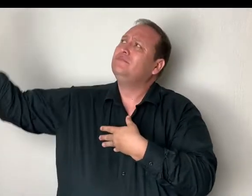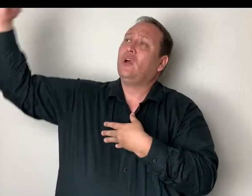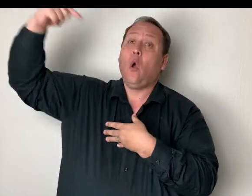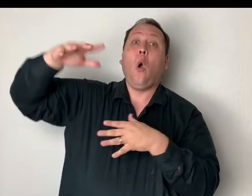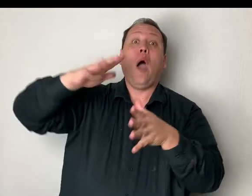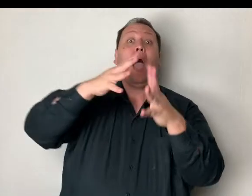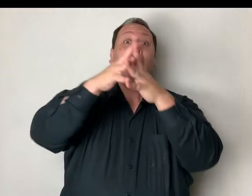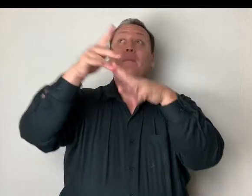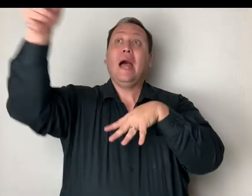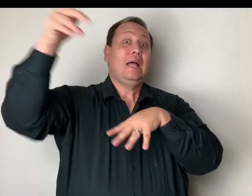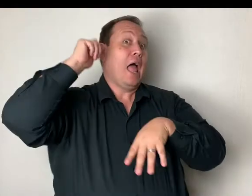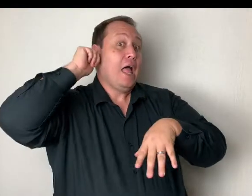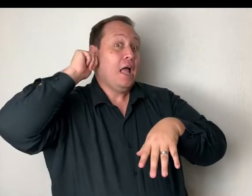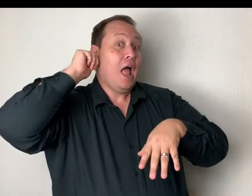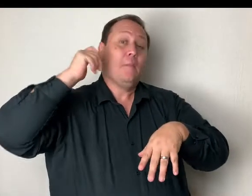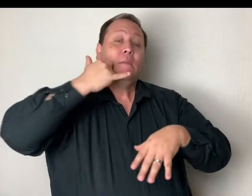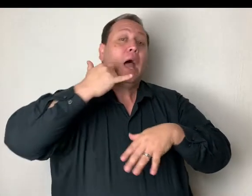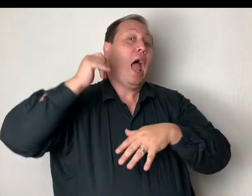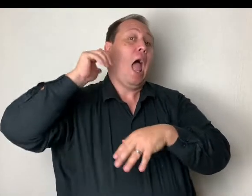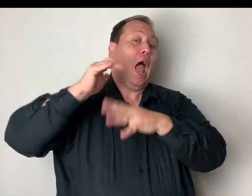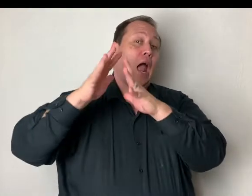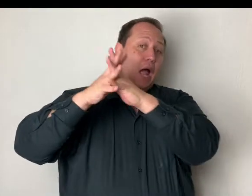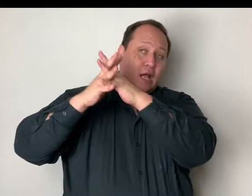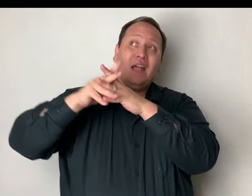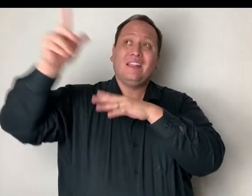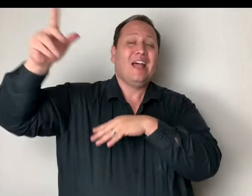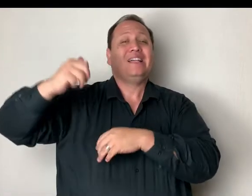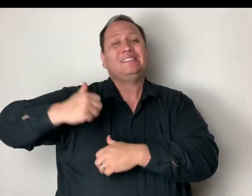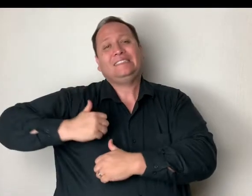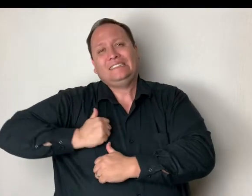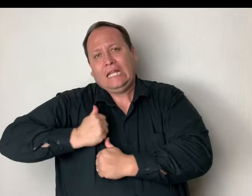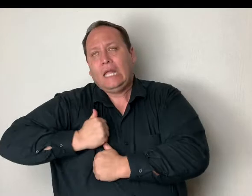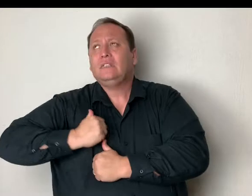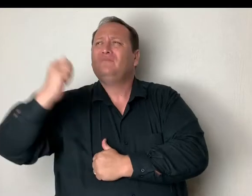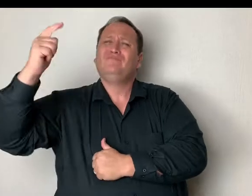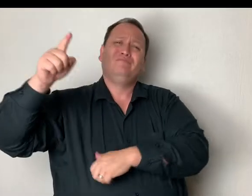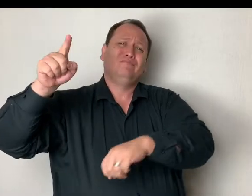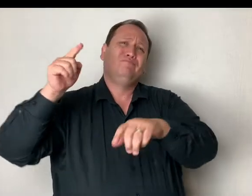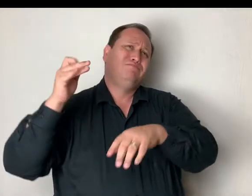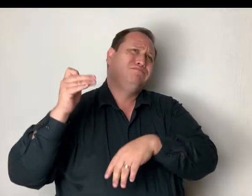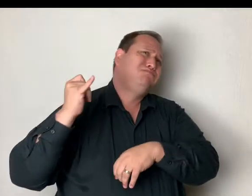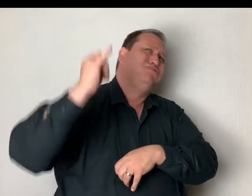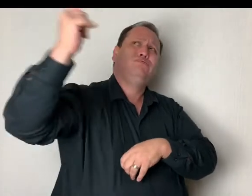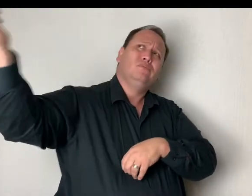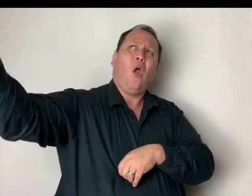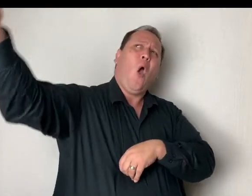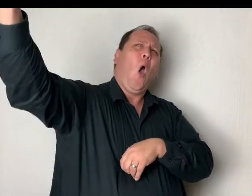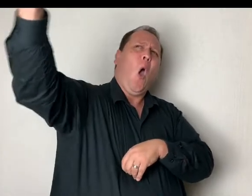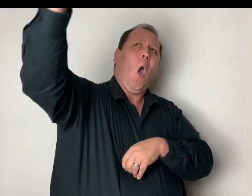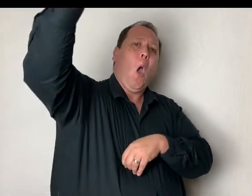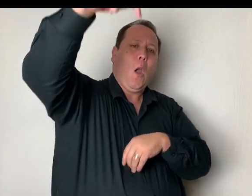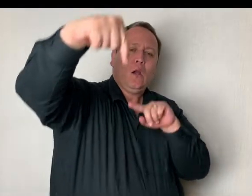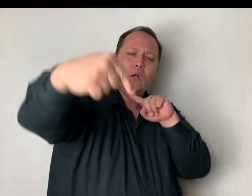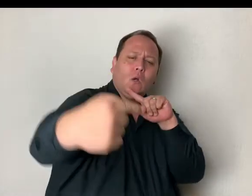traveling thousands of miles in some cases. And why wouldn't you? If it's your only chance to see